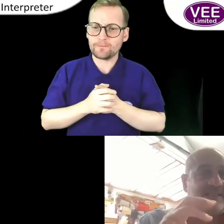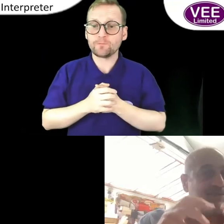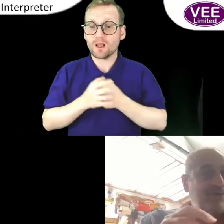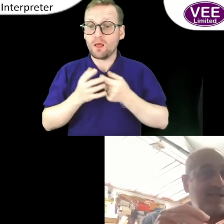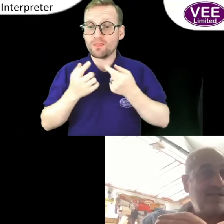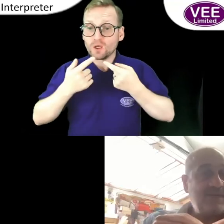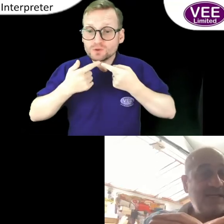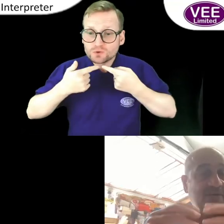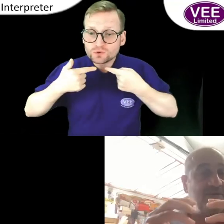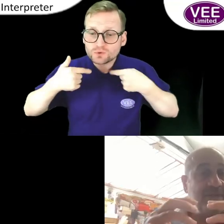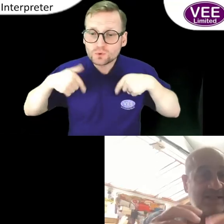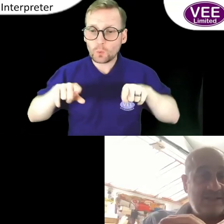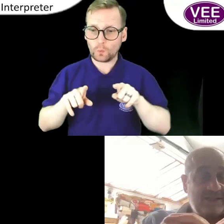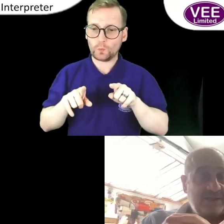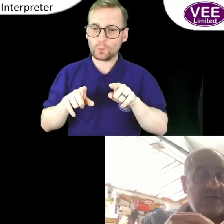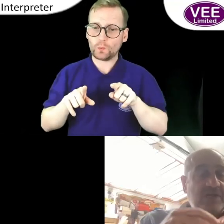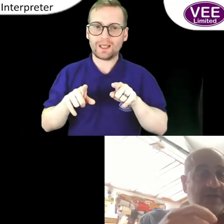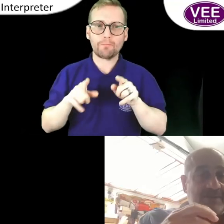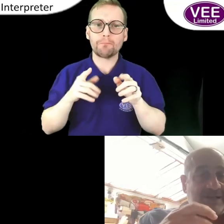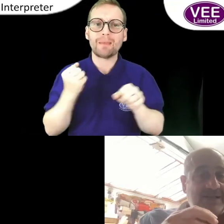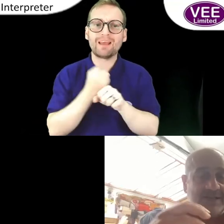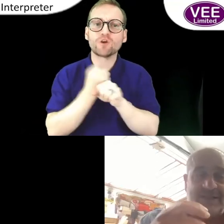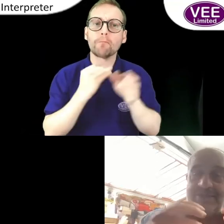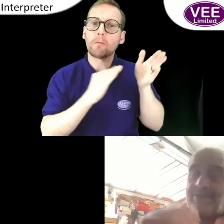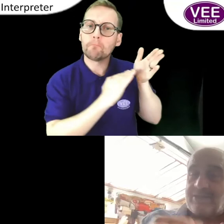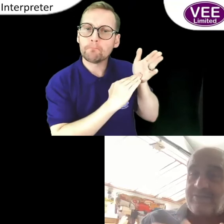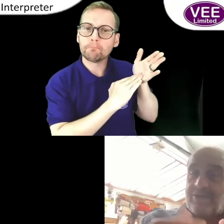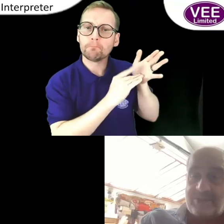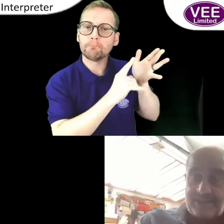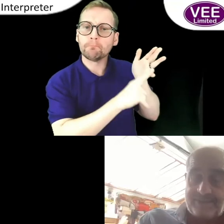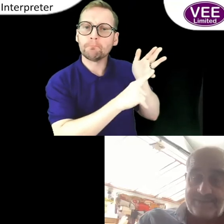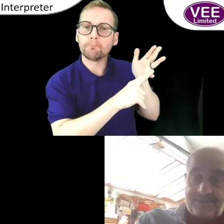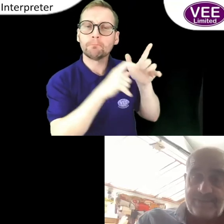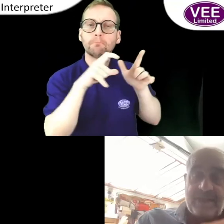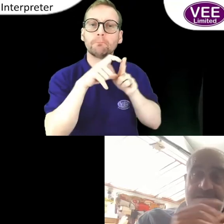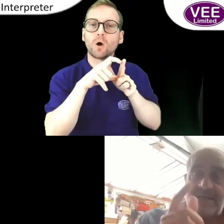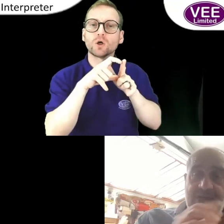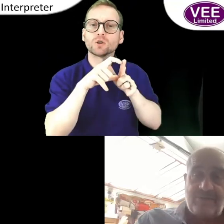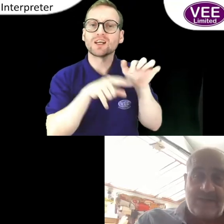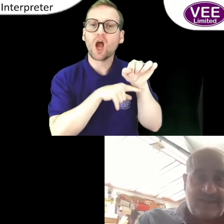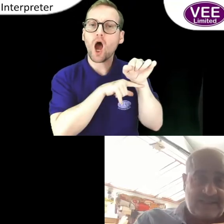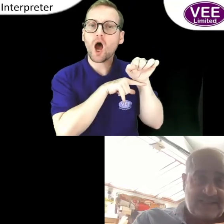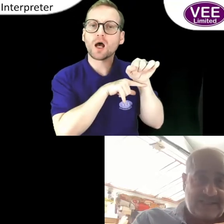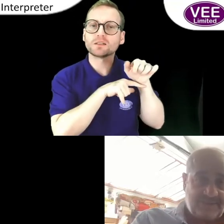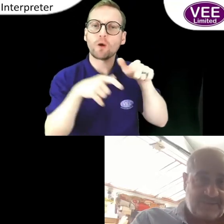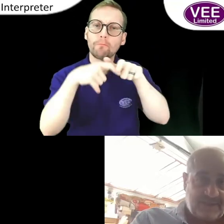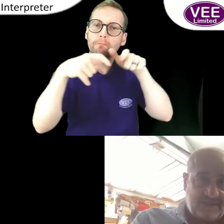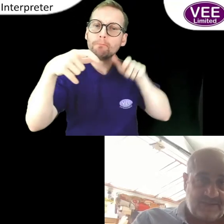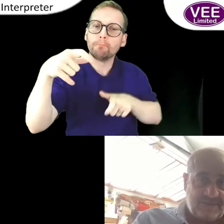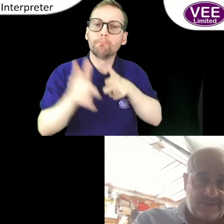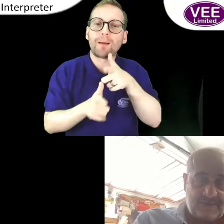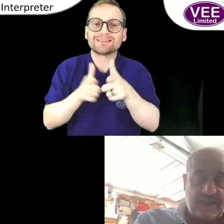that these boats are made out of mudguards. So the mudguards is part of the concept. Now, can we have the next?